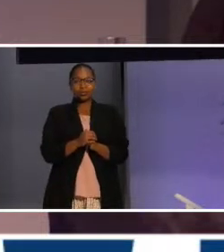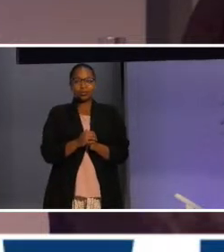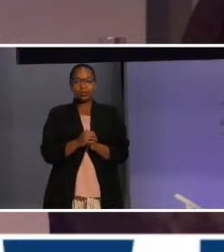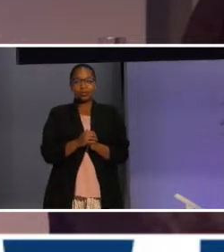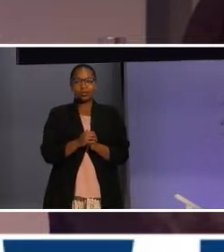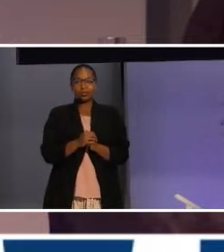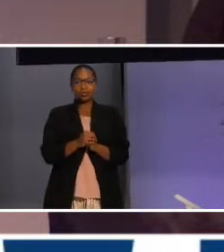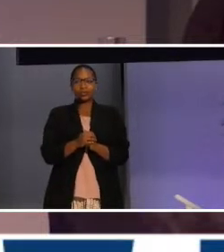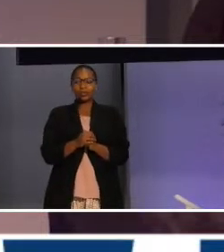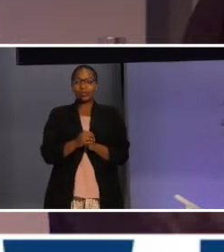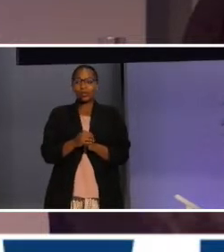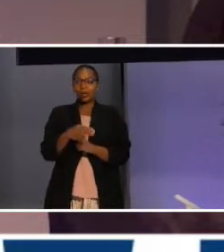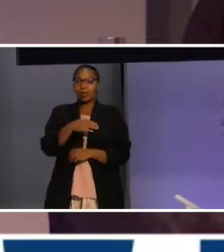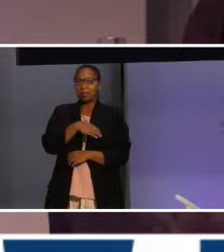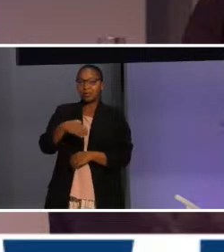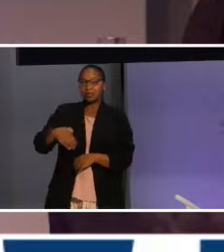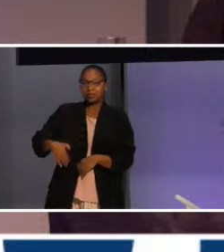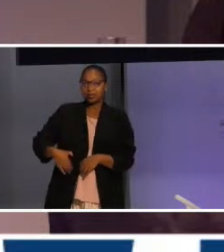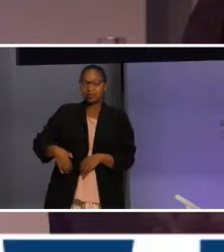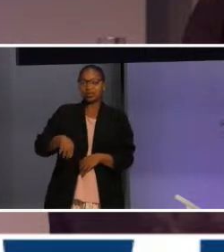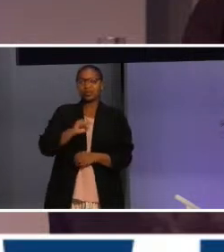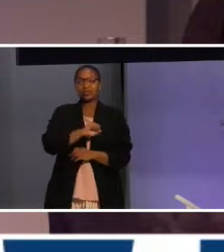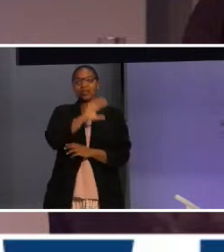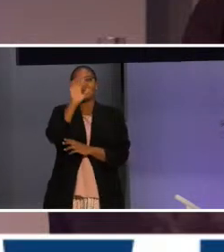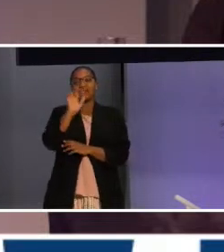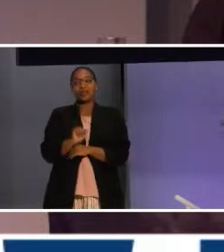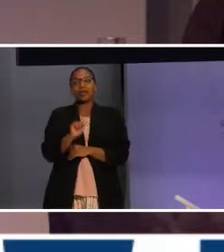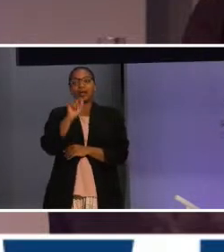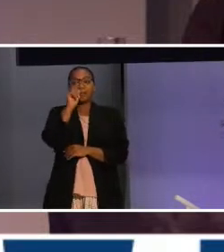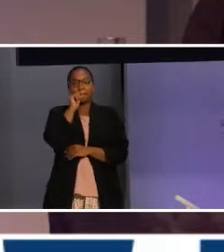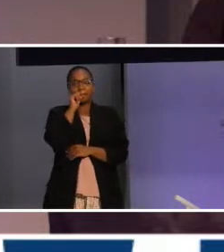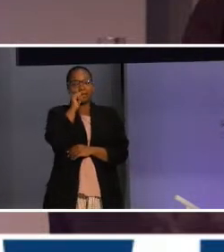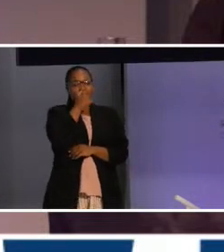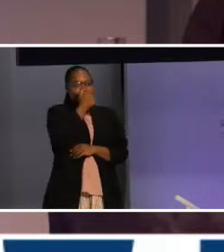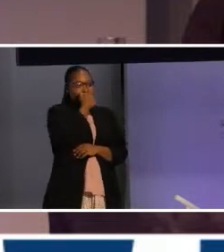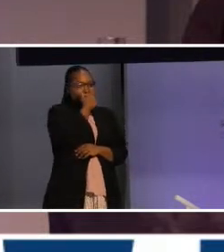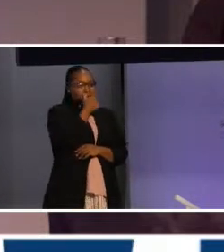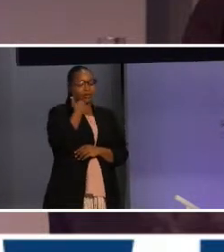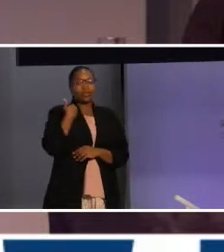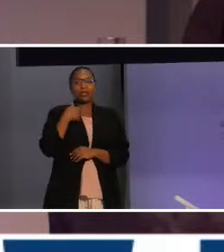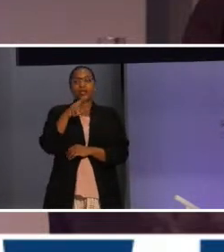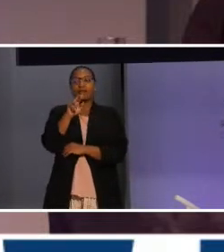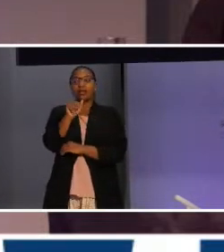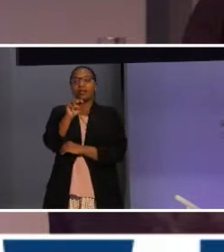the Republic of South Africa, Mr. Cyril Ramaphosa, in